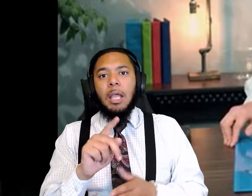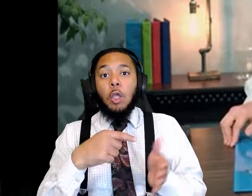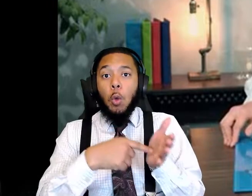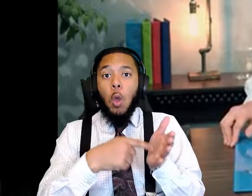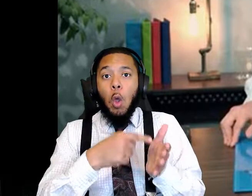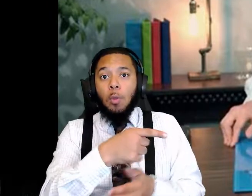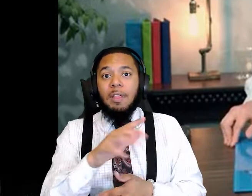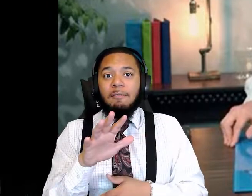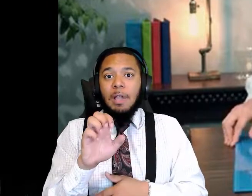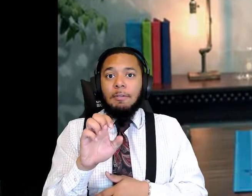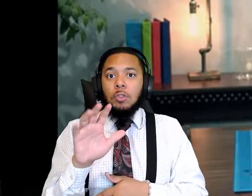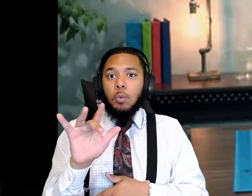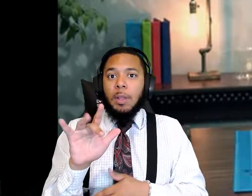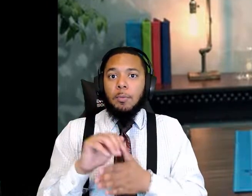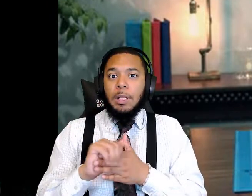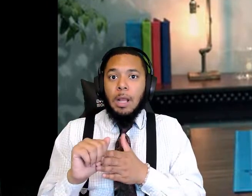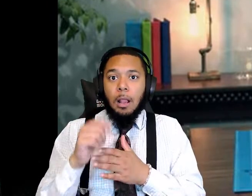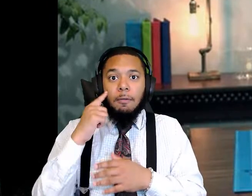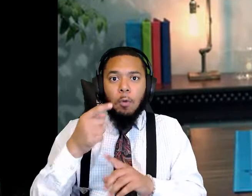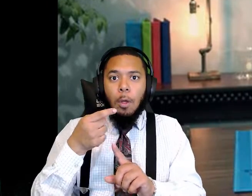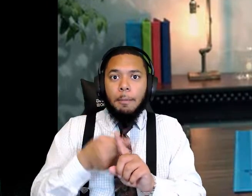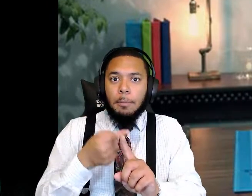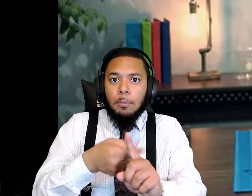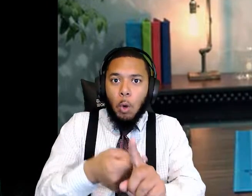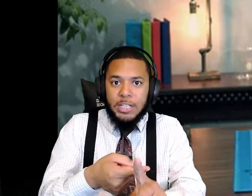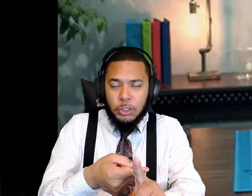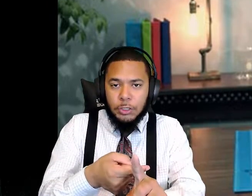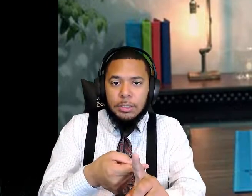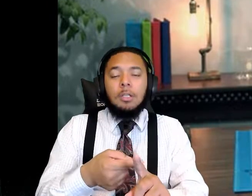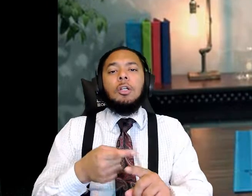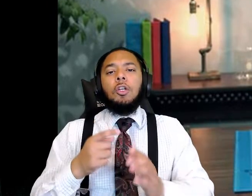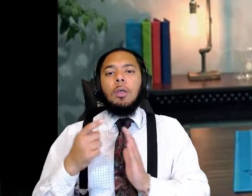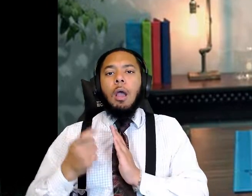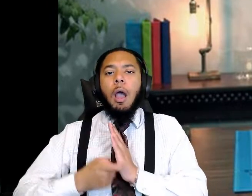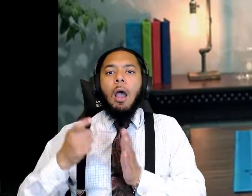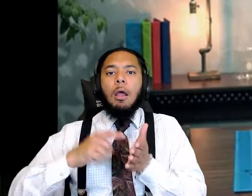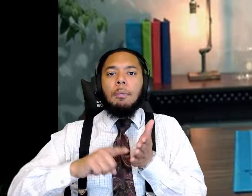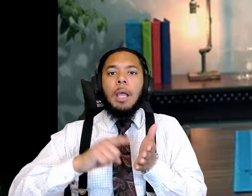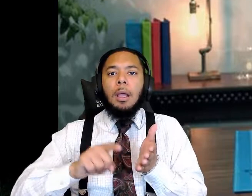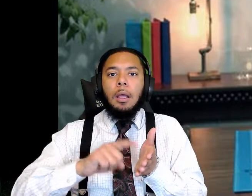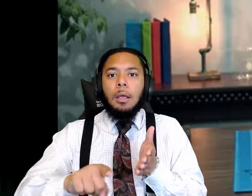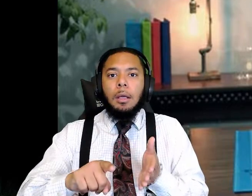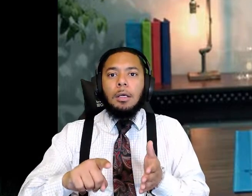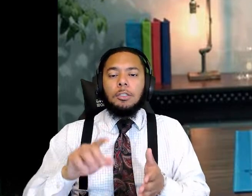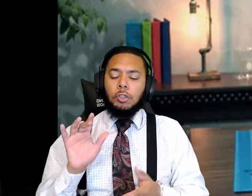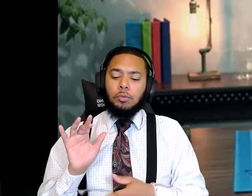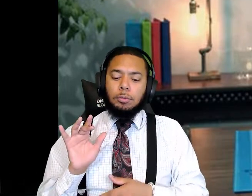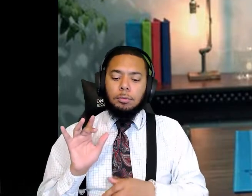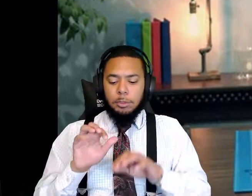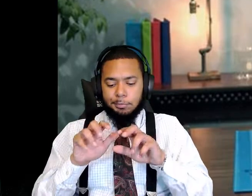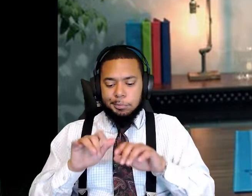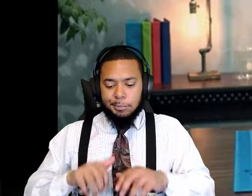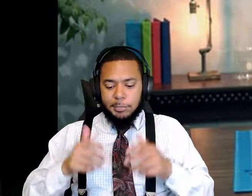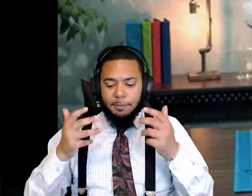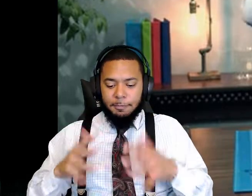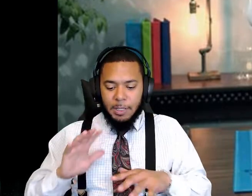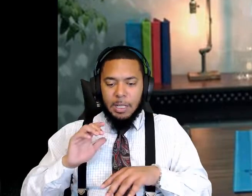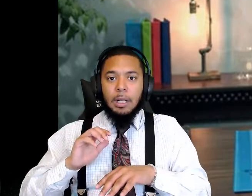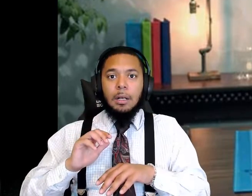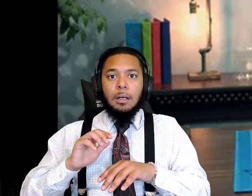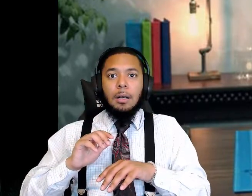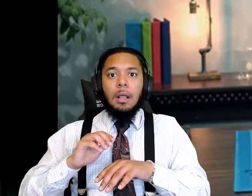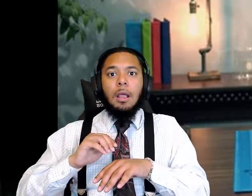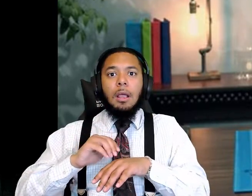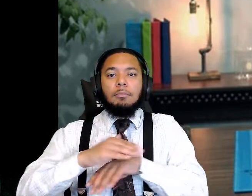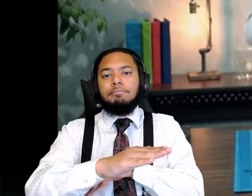$523 a month for your mortgage, you can set up a recurring auto payment. That way you click it one time, and every month, like clockwork, it